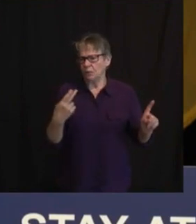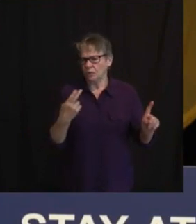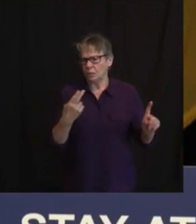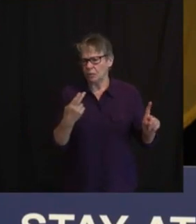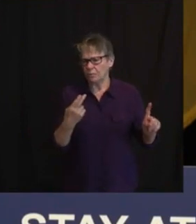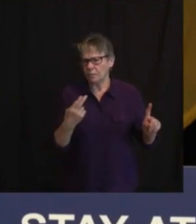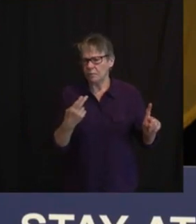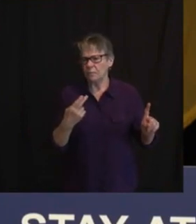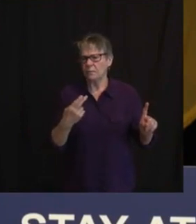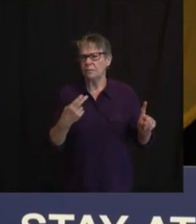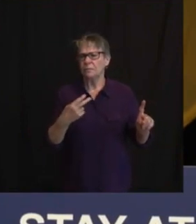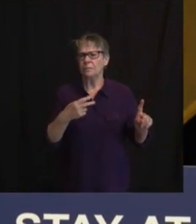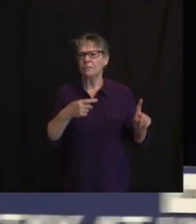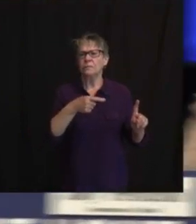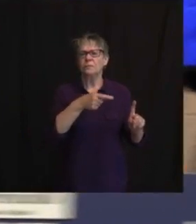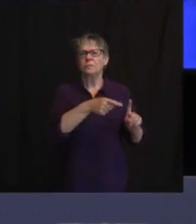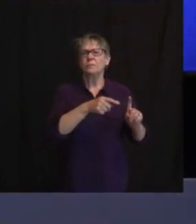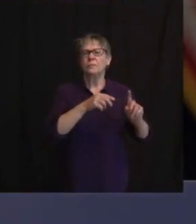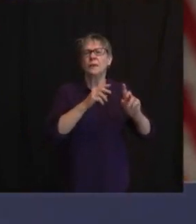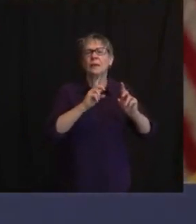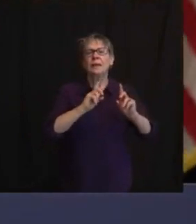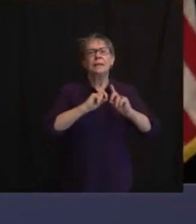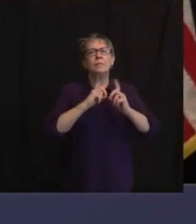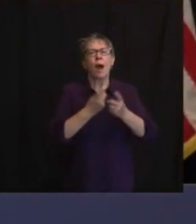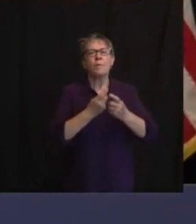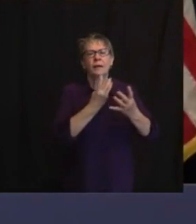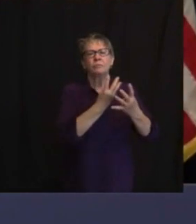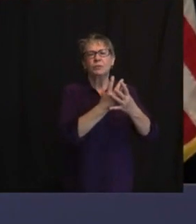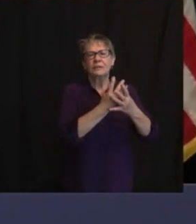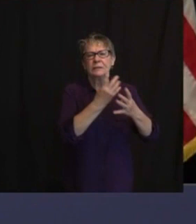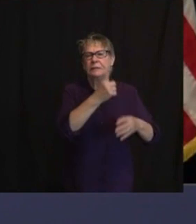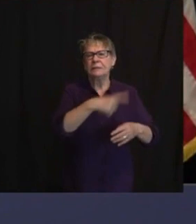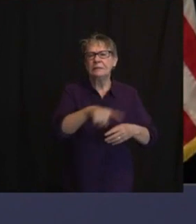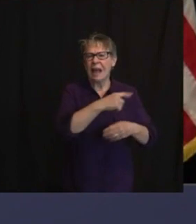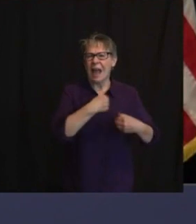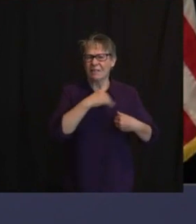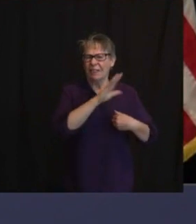But you'll hear more on that as part of the testing protocols. But again, to